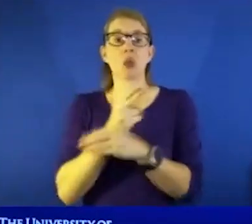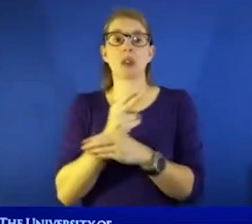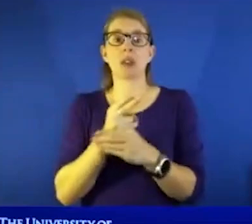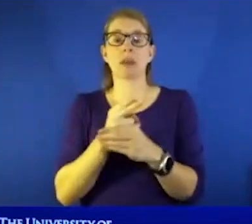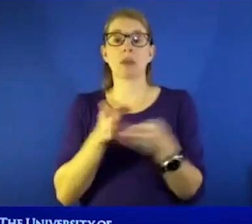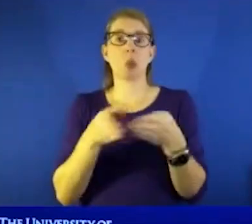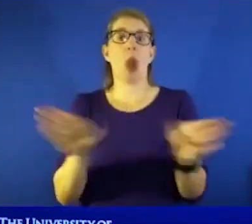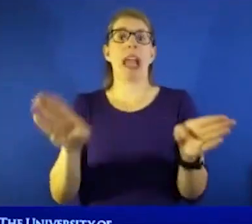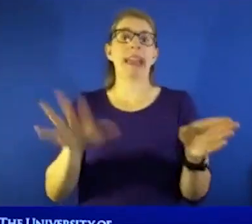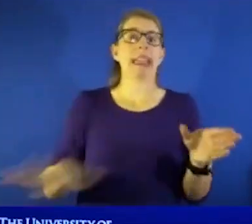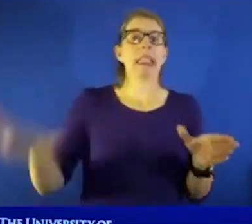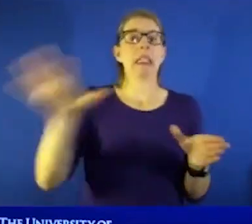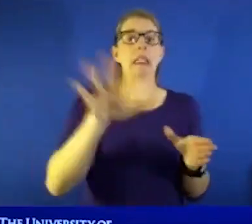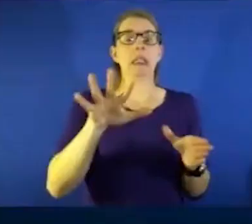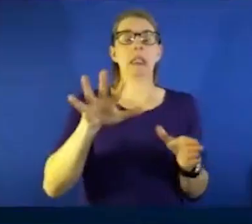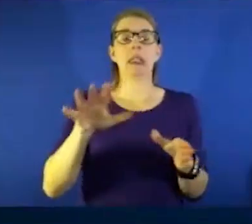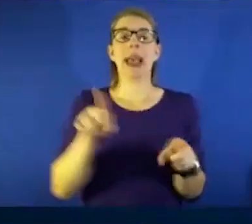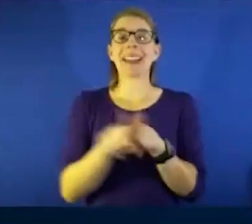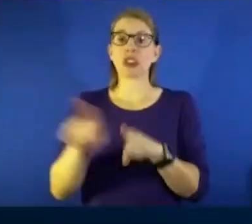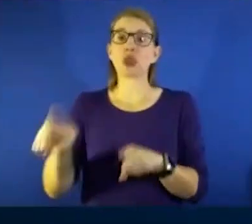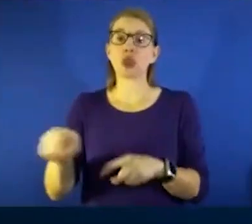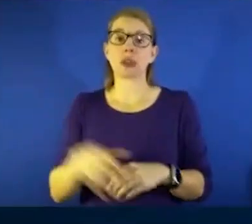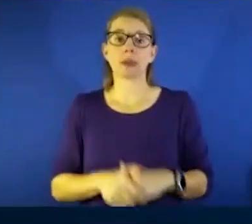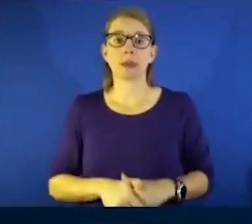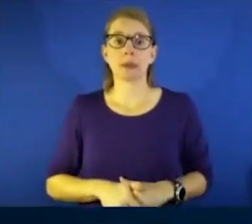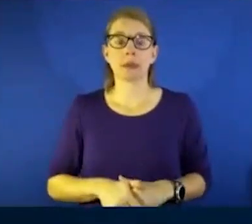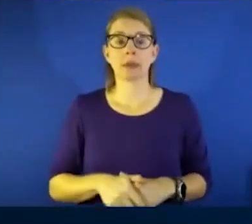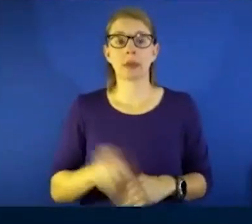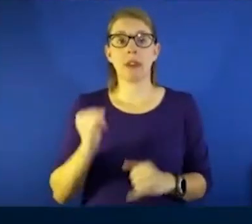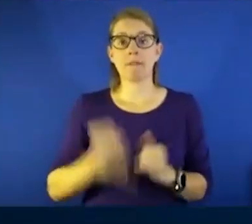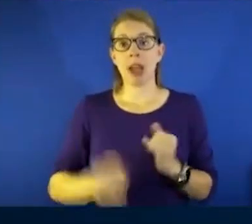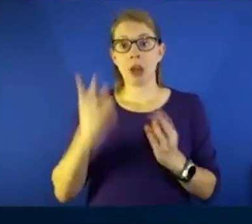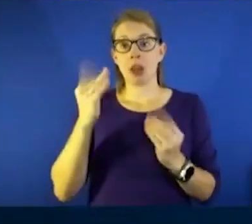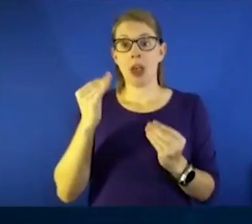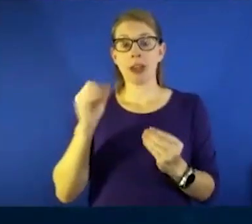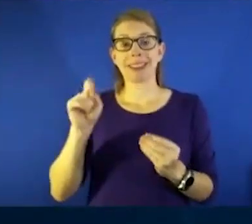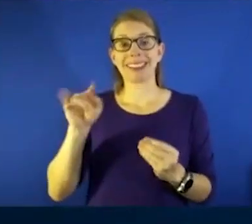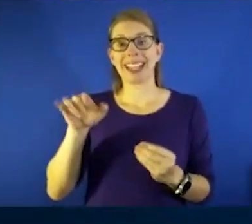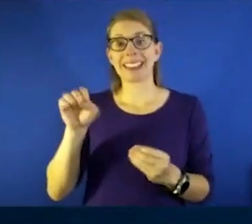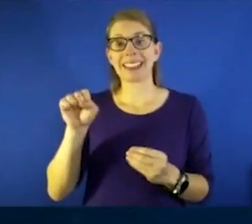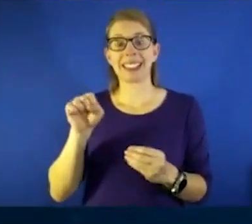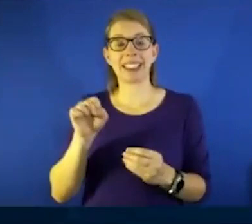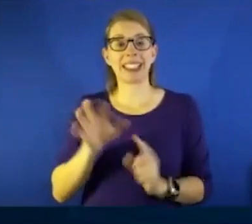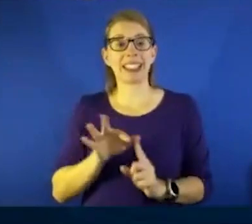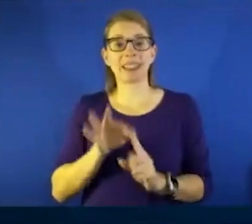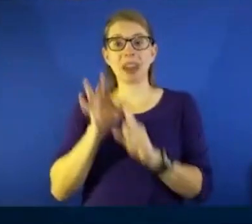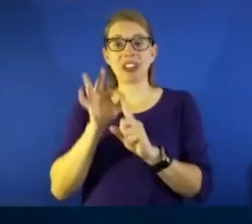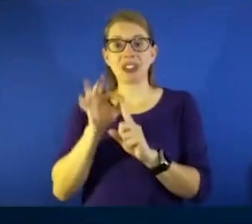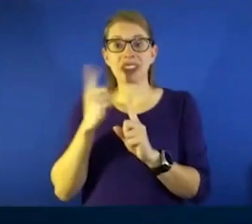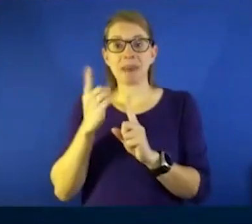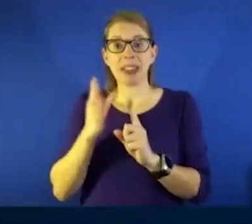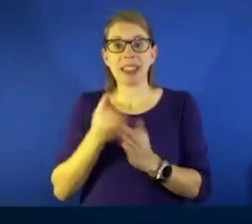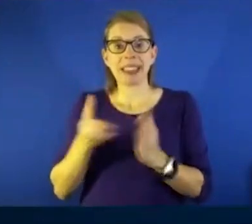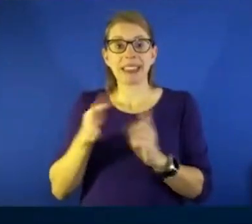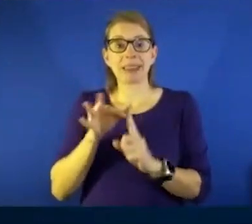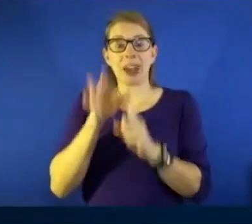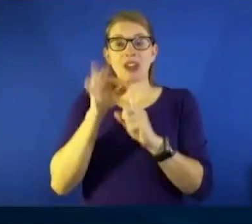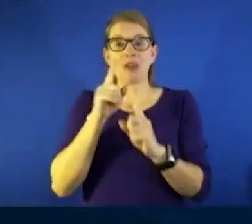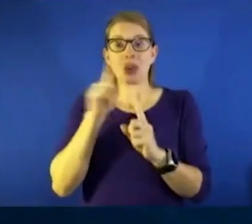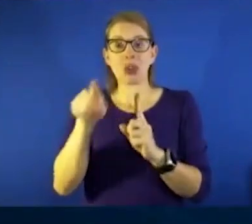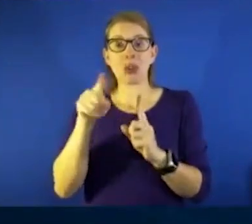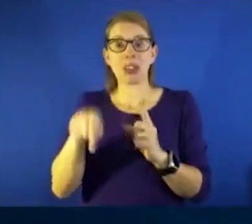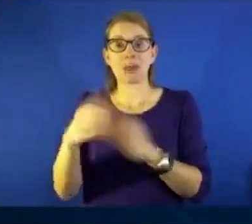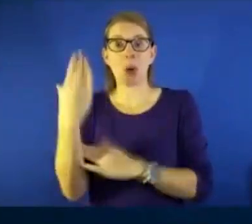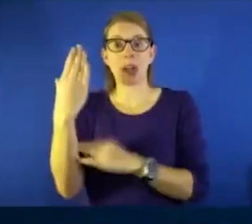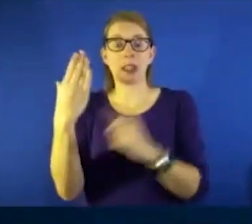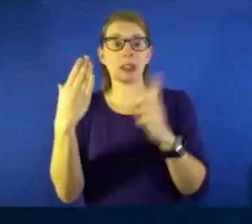as widely as it should be. Dr. Stites, we're going to get to your final thoughts and a little special treat for you this morning, but let's get to our kiddos. How are you guys